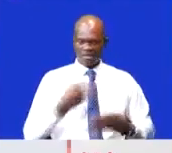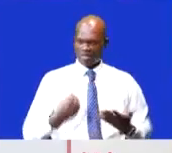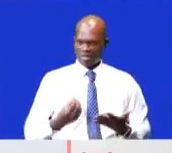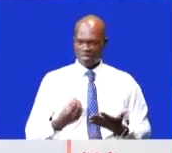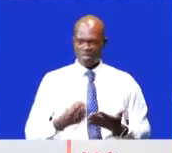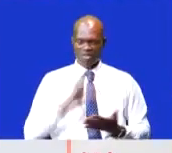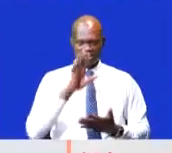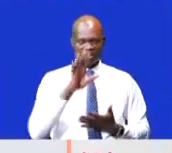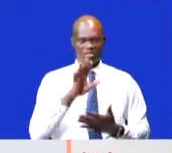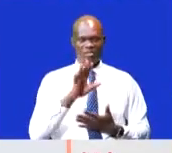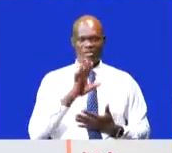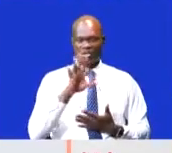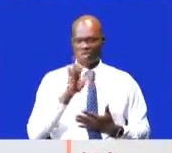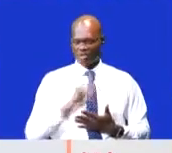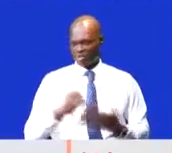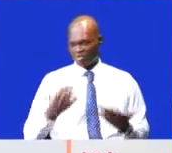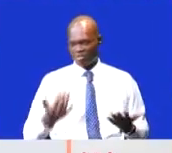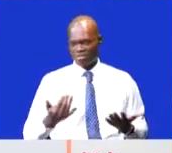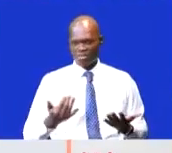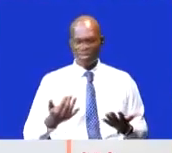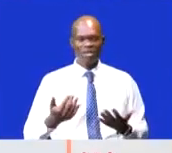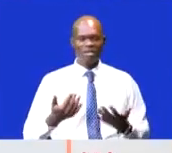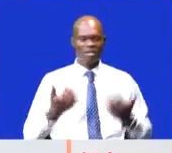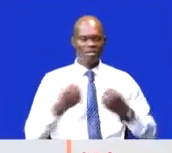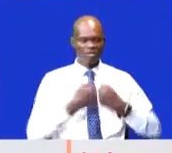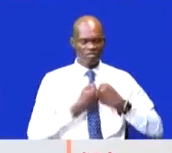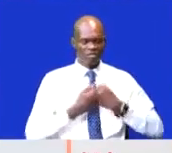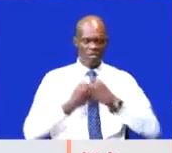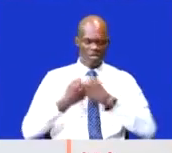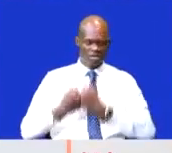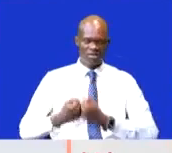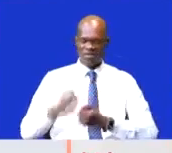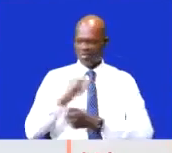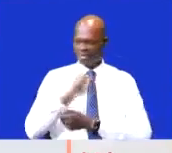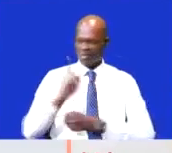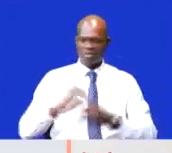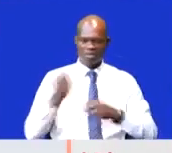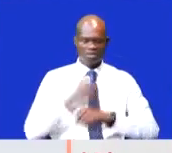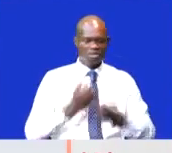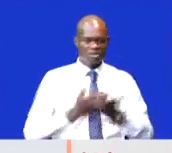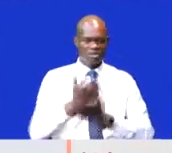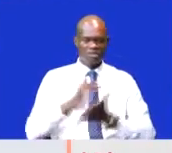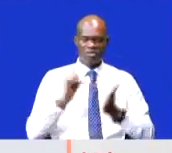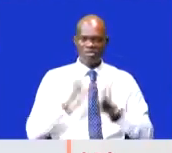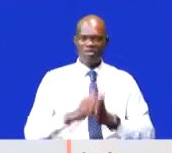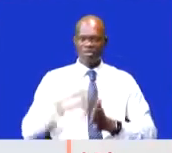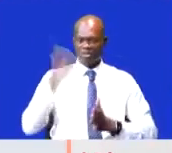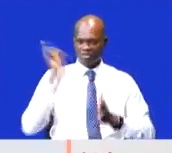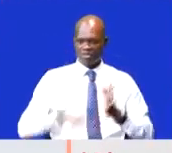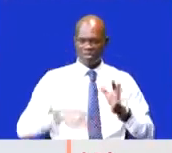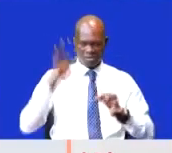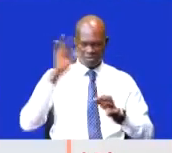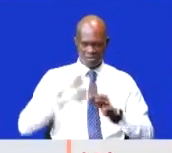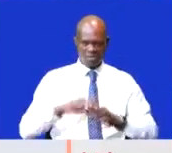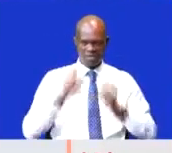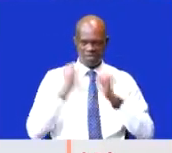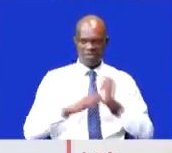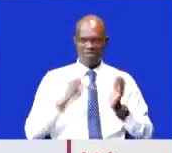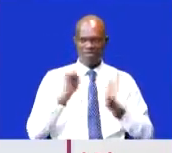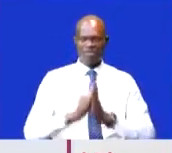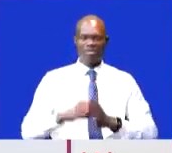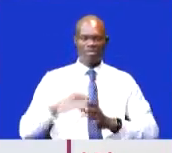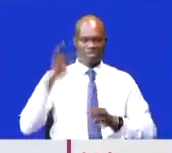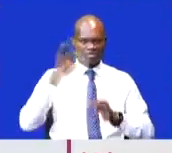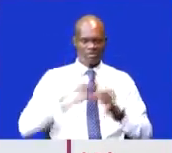by virtue of him now fighting you, I can assure you I will now vote him out when that vote comes to